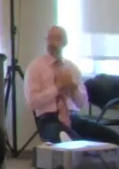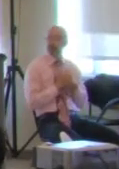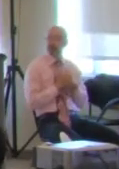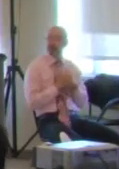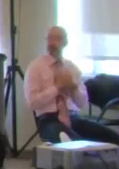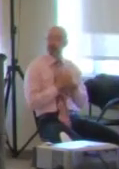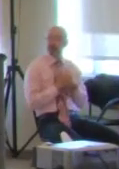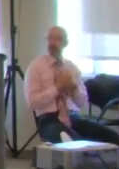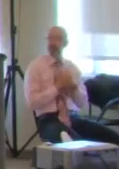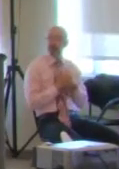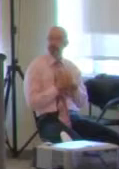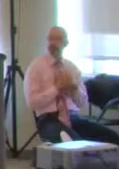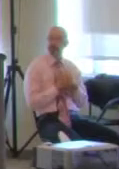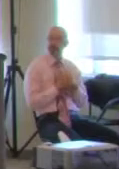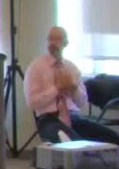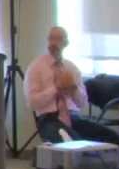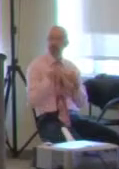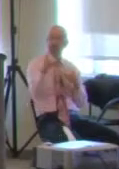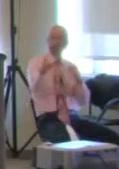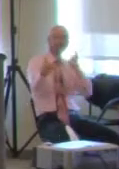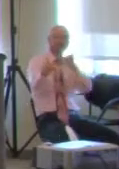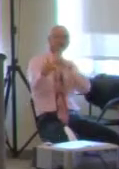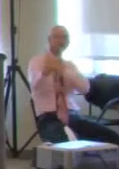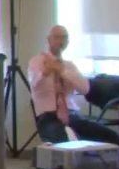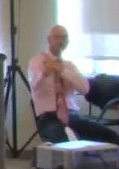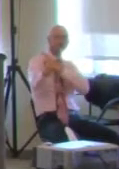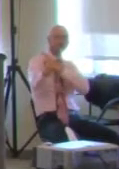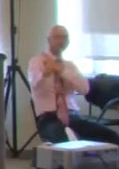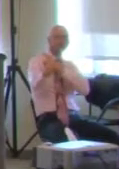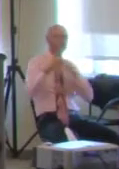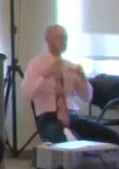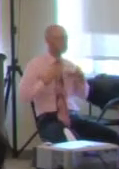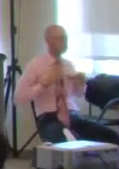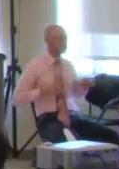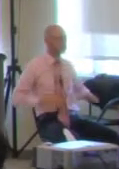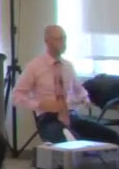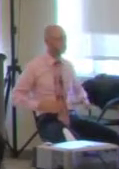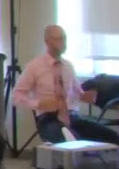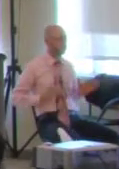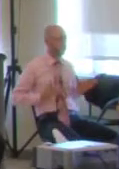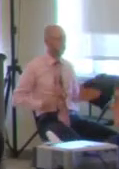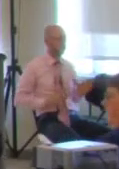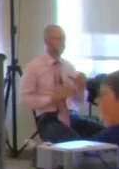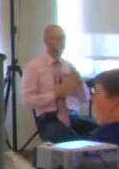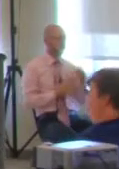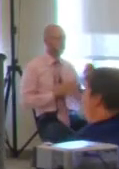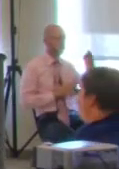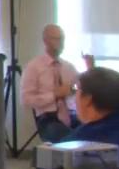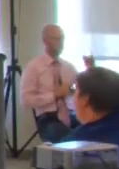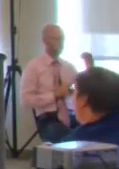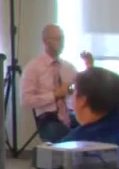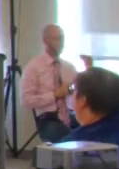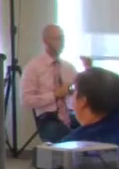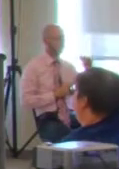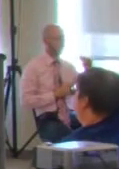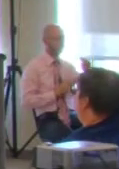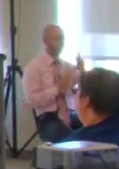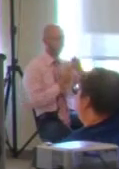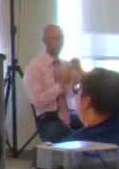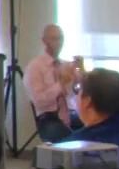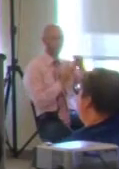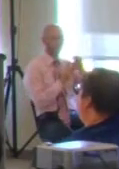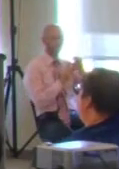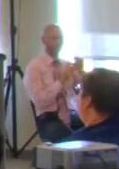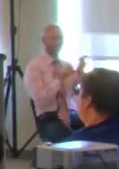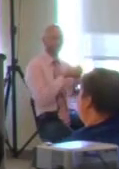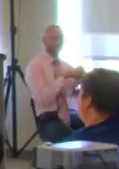Are you using consumer and client interchangeably? I am. Okay, thank you. I just want to make sure. I want to say